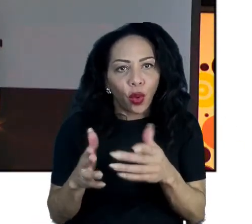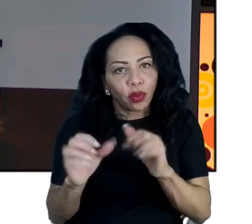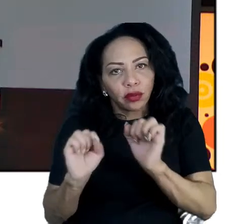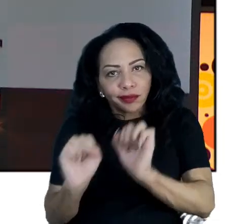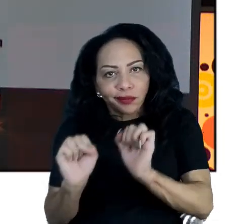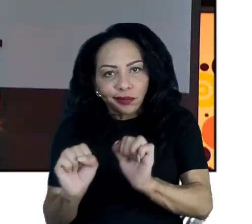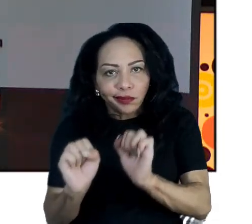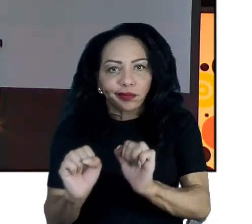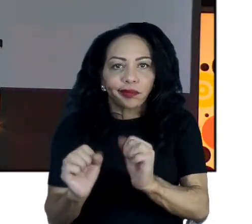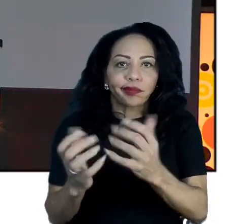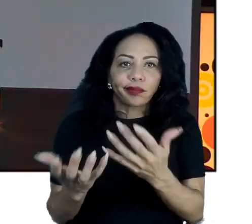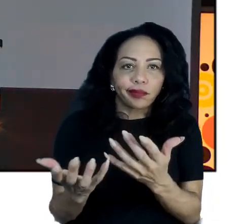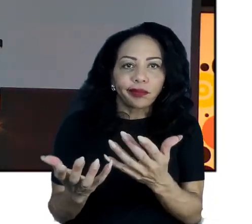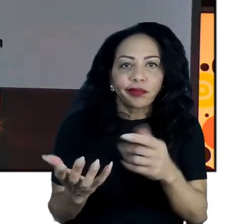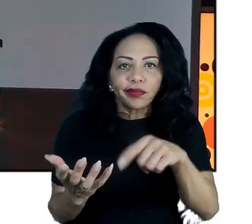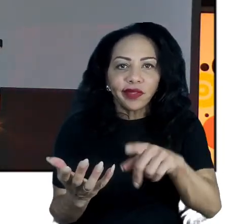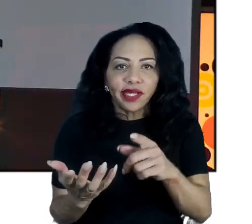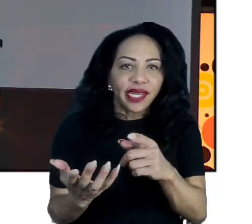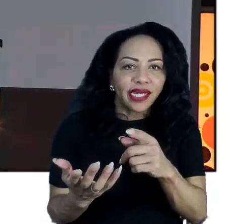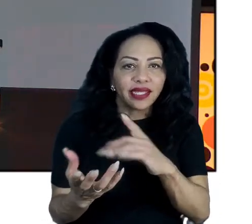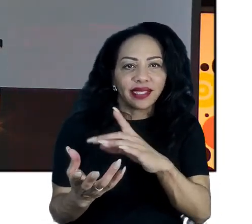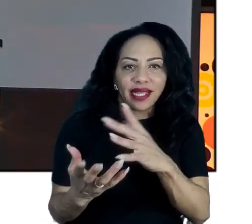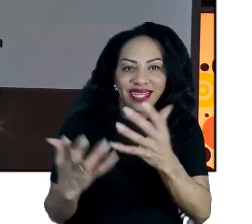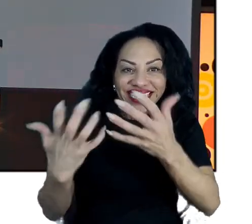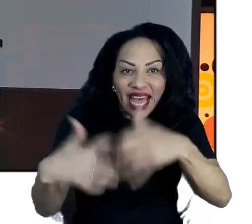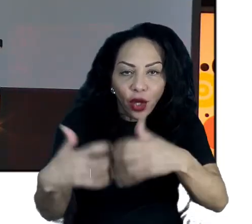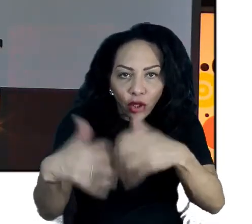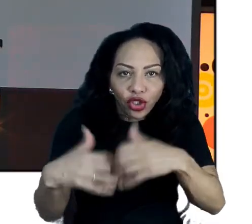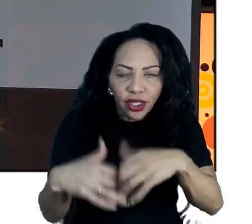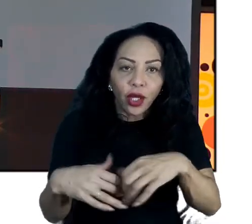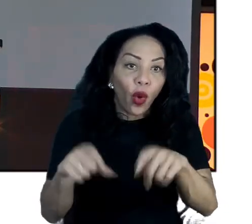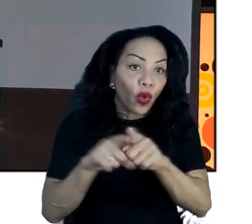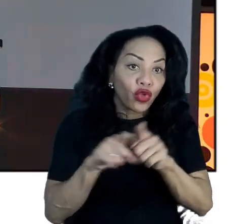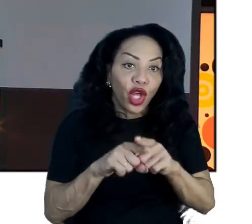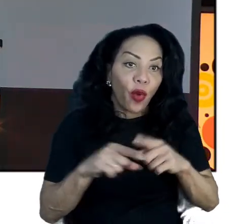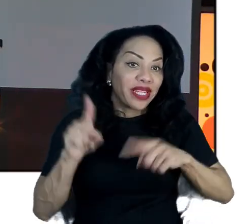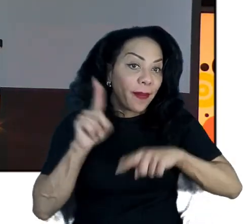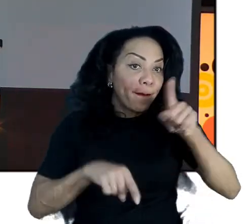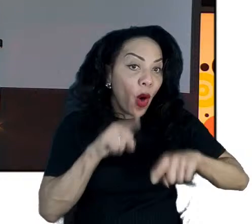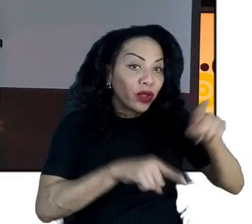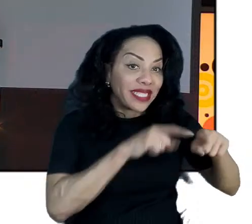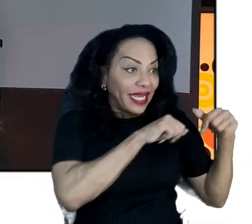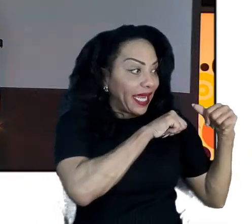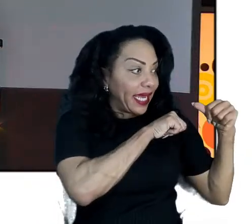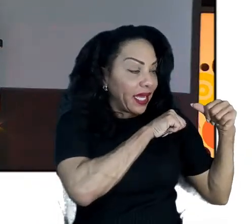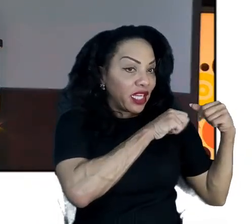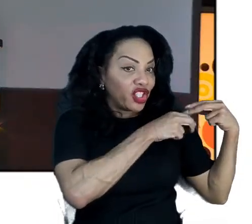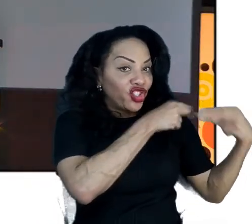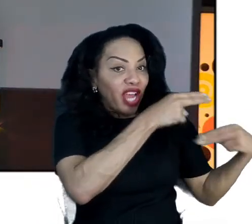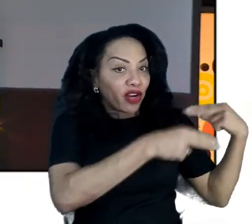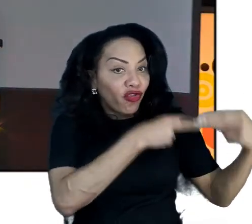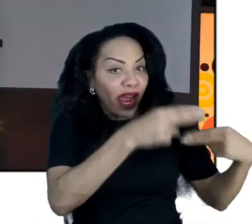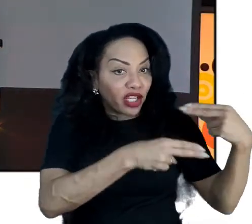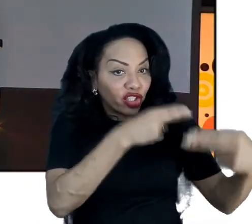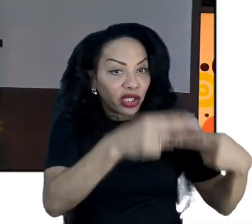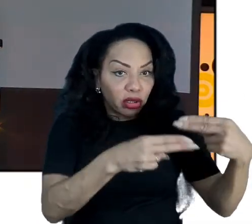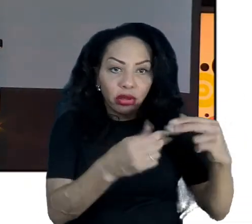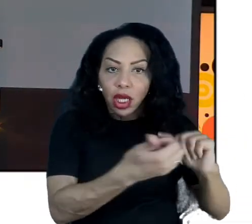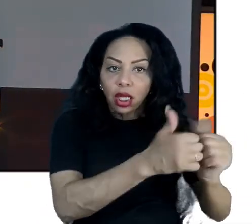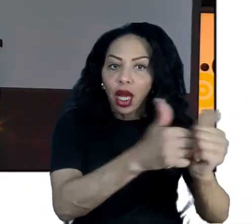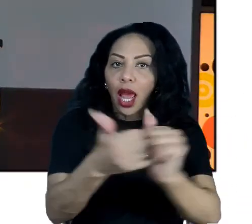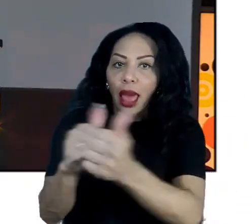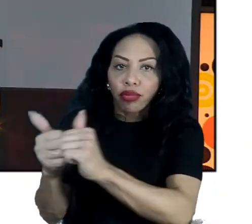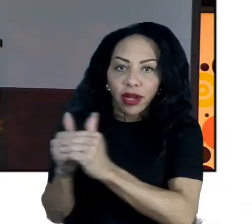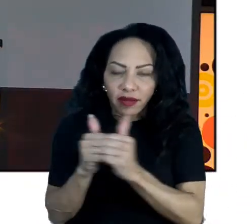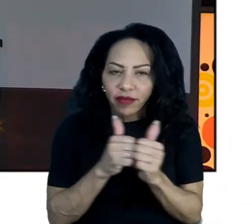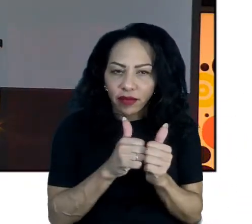And it's intergenerational and collaborative. And so hopefully I'll be able to share some of that research process with you today, and you'll